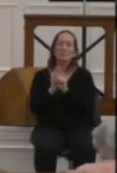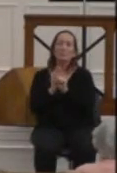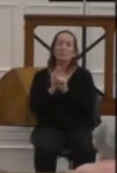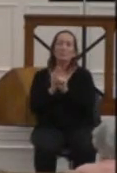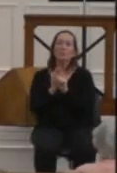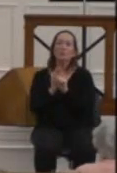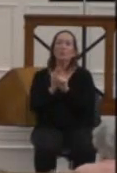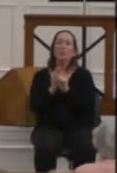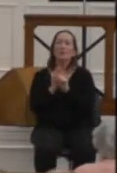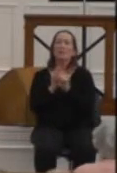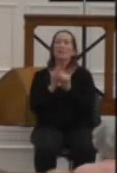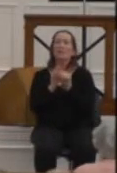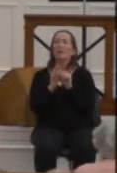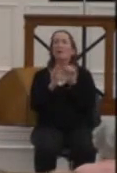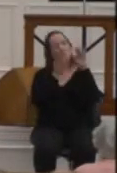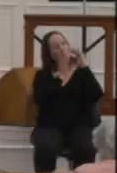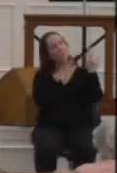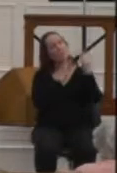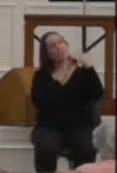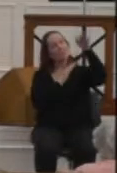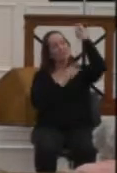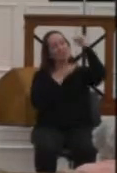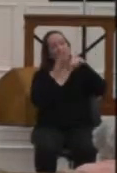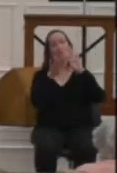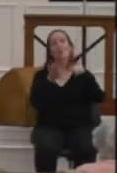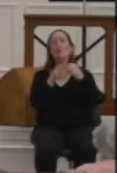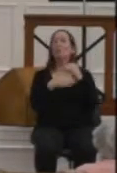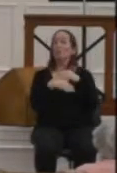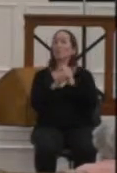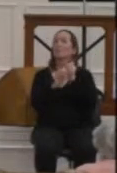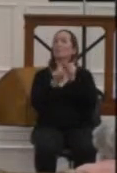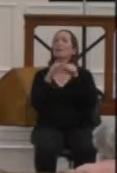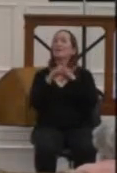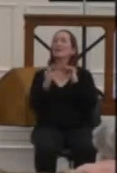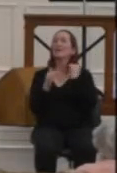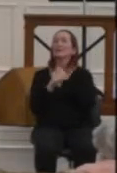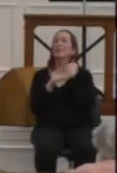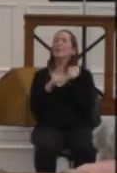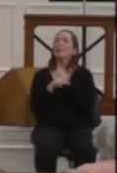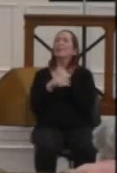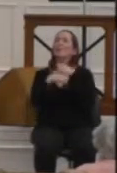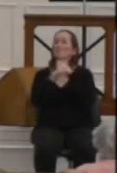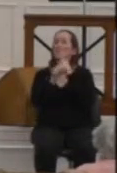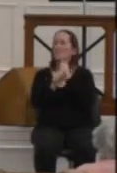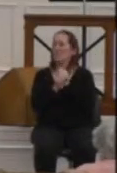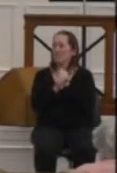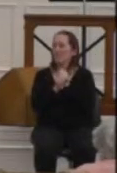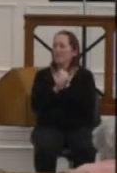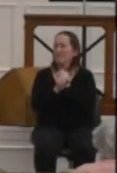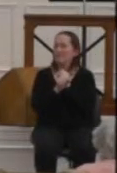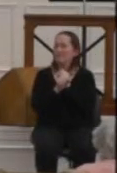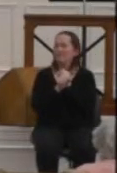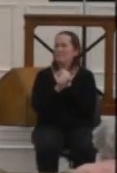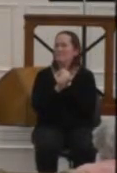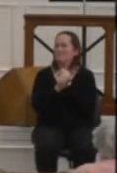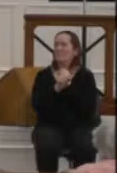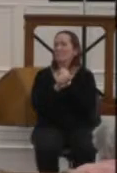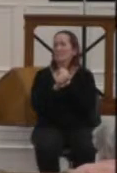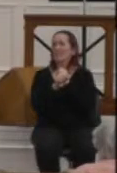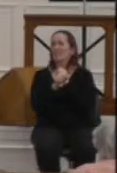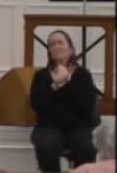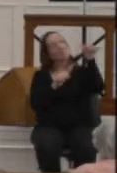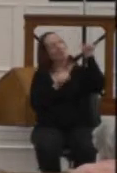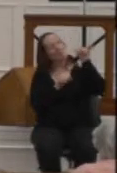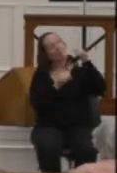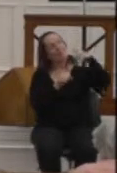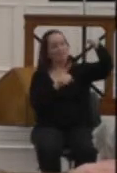of creation. But in us, we were made in the image of God.